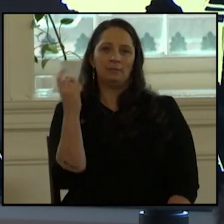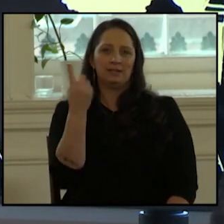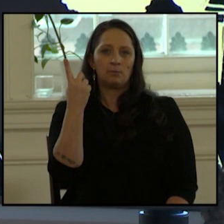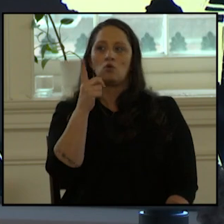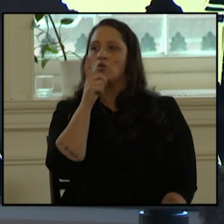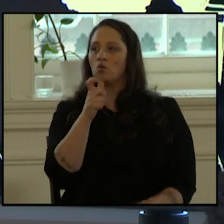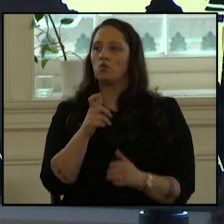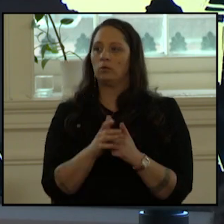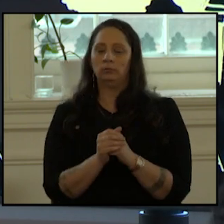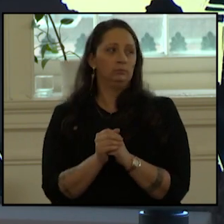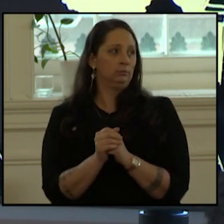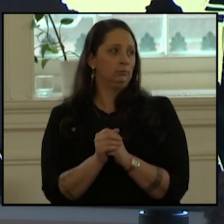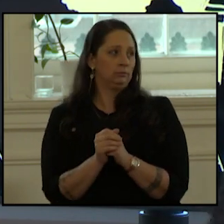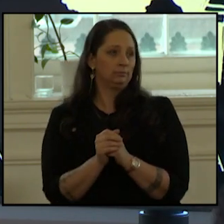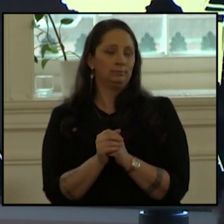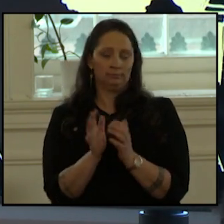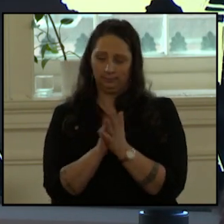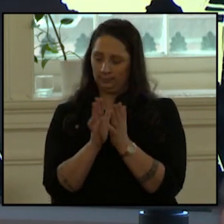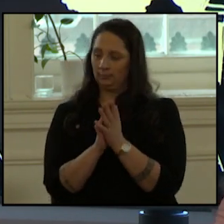somebody.